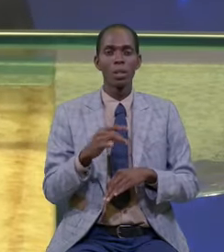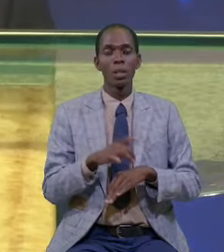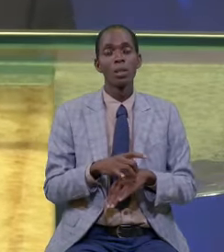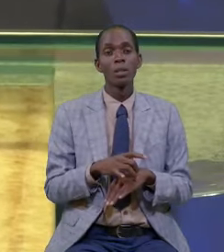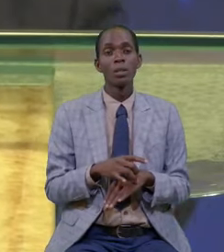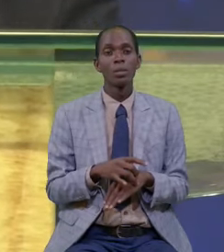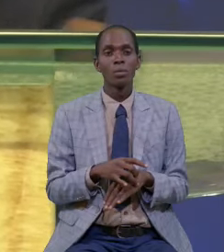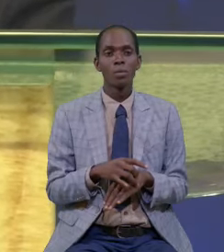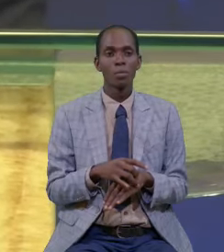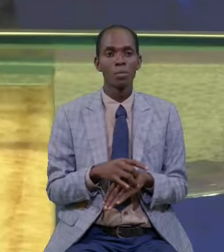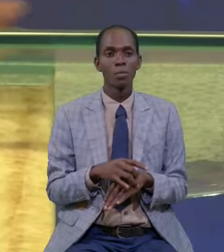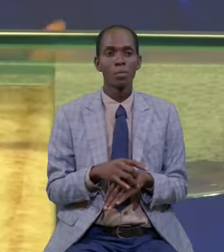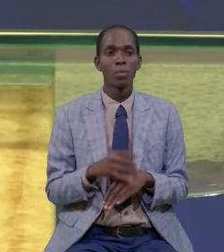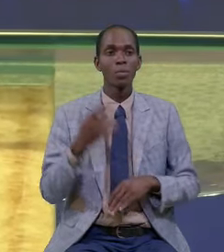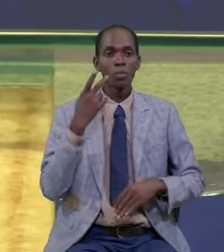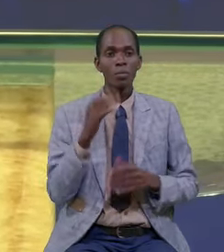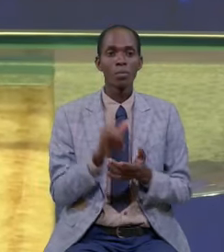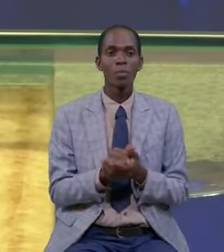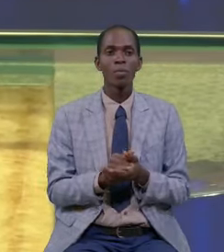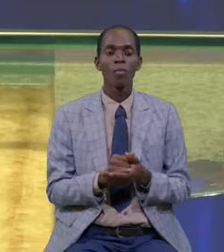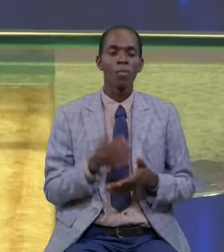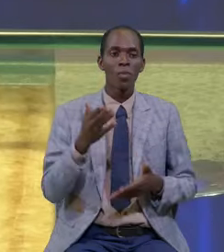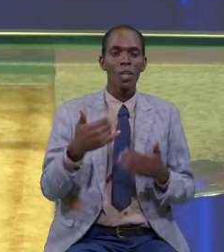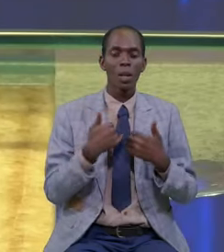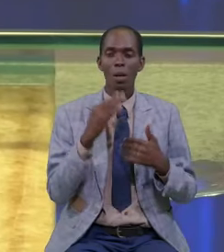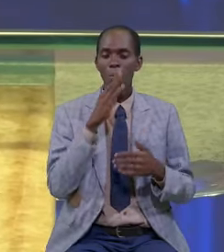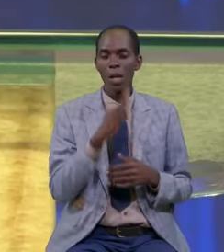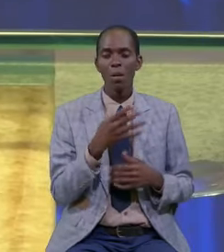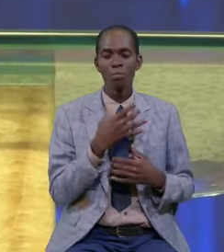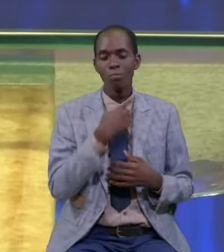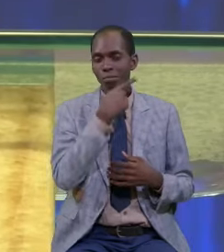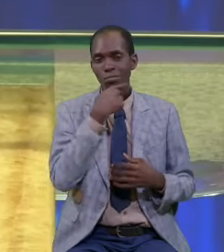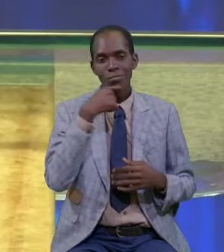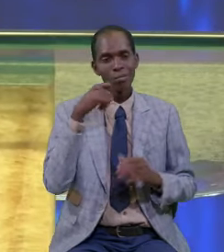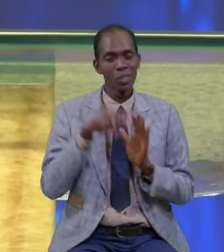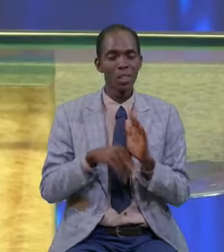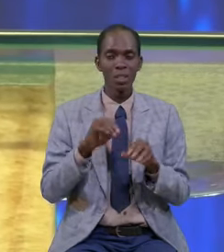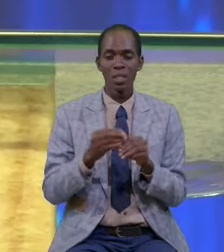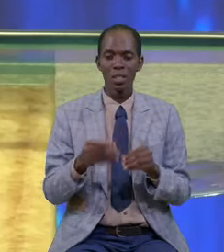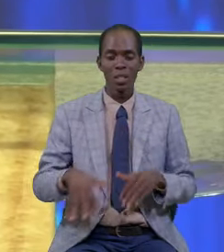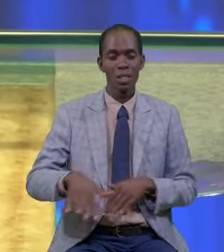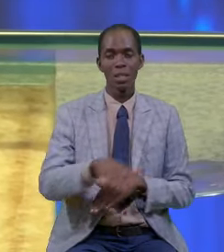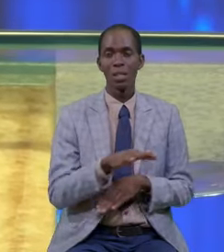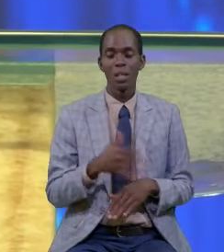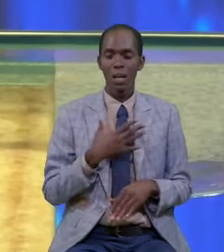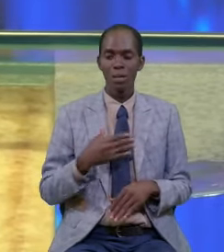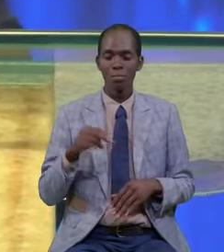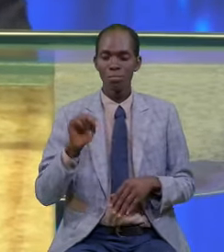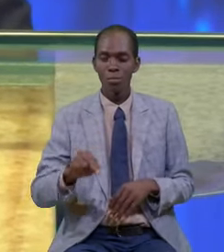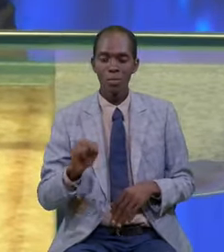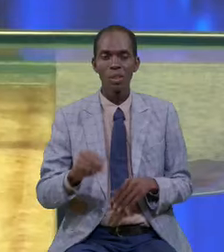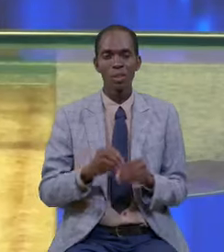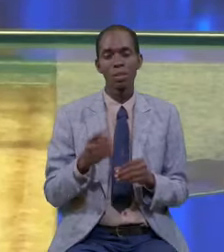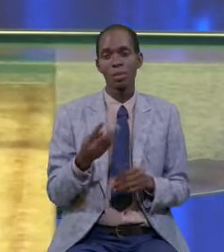story. There have been famine in the land, and there have been drought in the land, need in the land. You